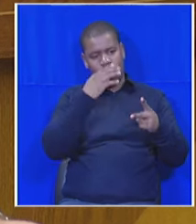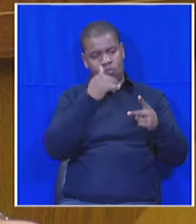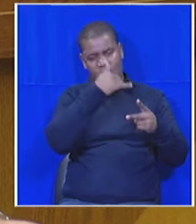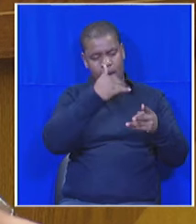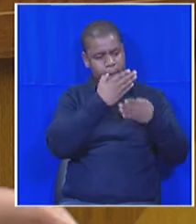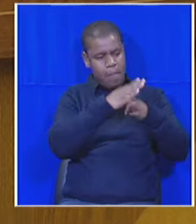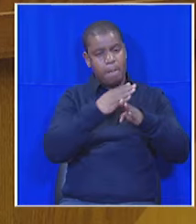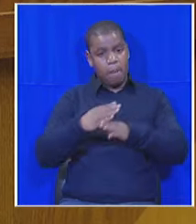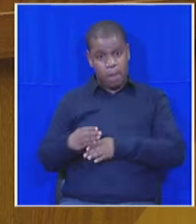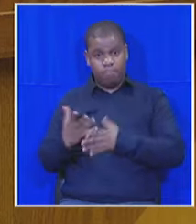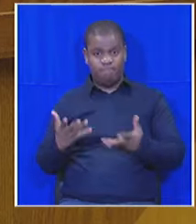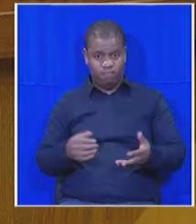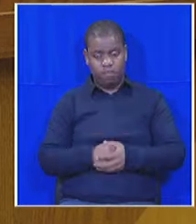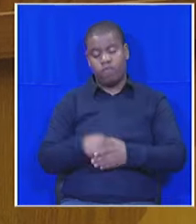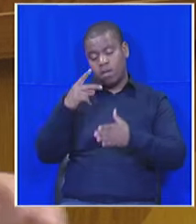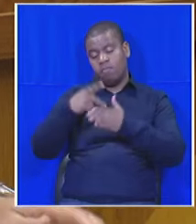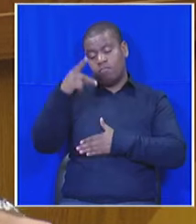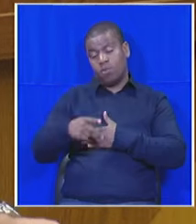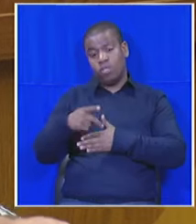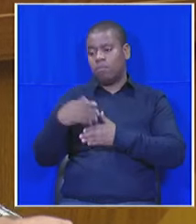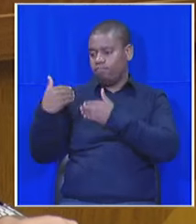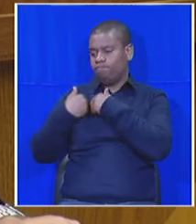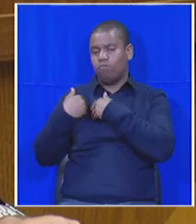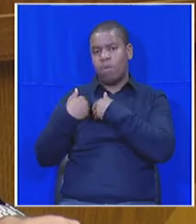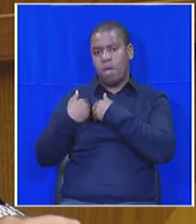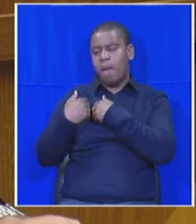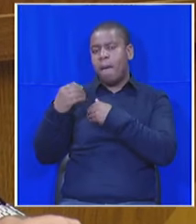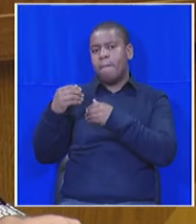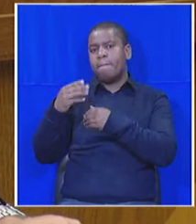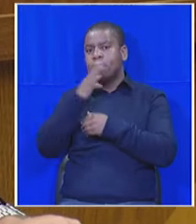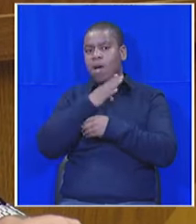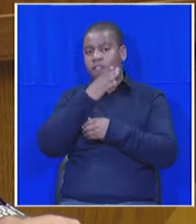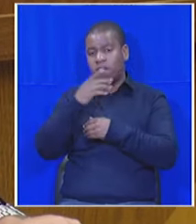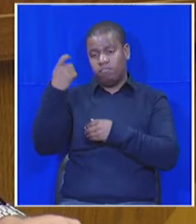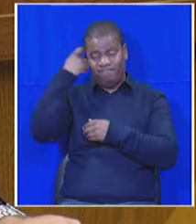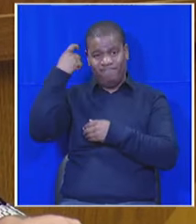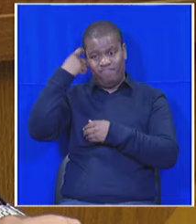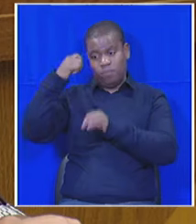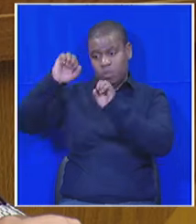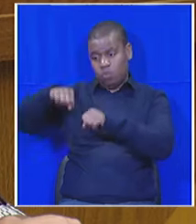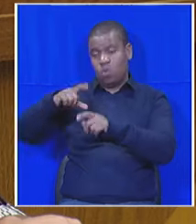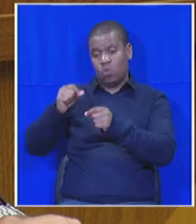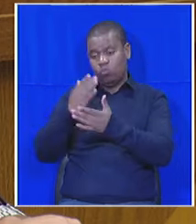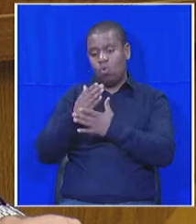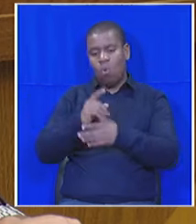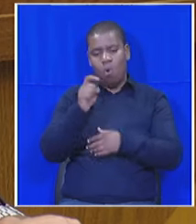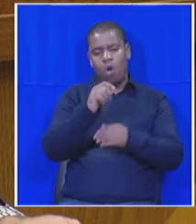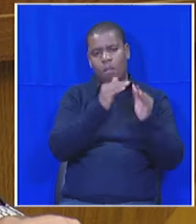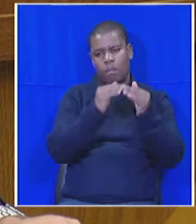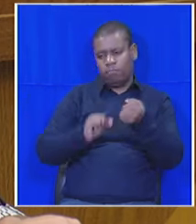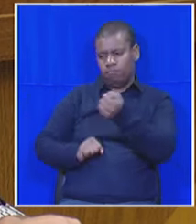projects undertaken by the Civilian Secretariat in terms of outreach and working with community police forums should be supported by all